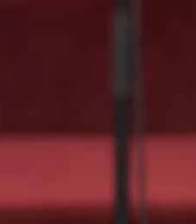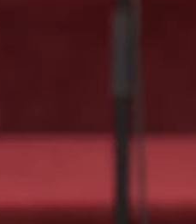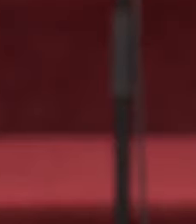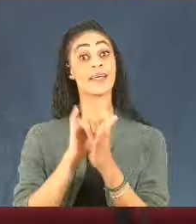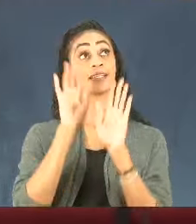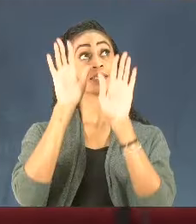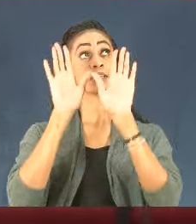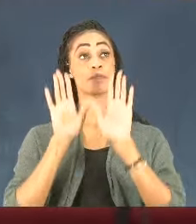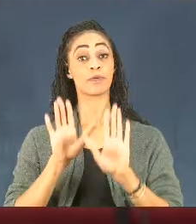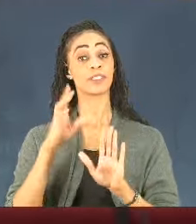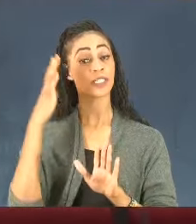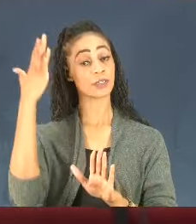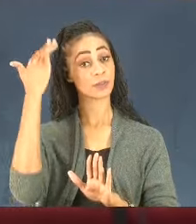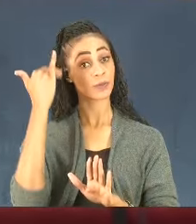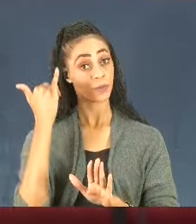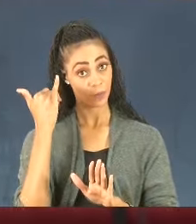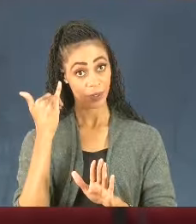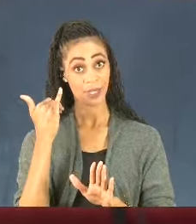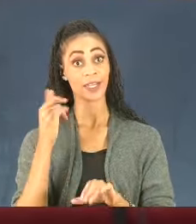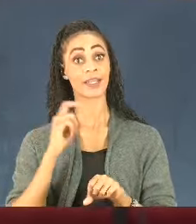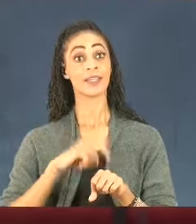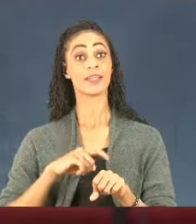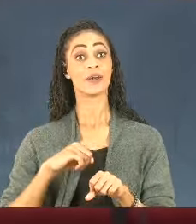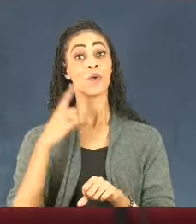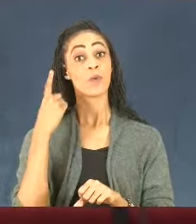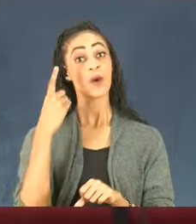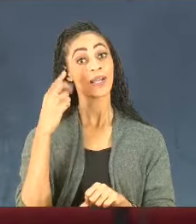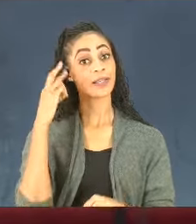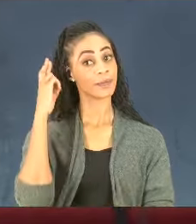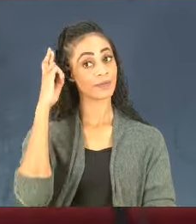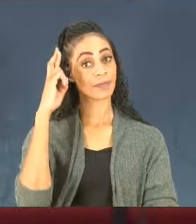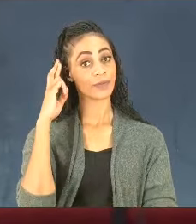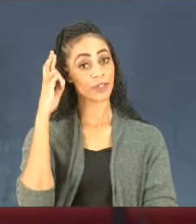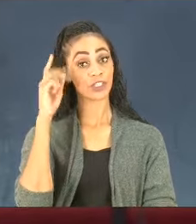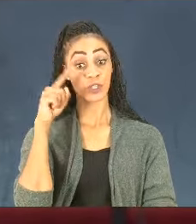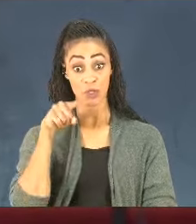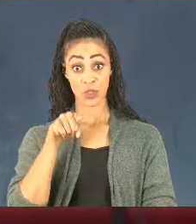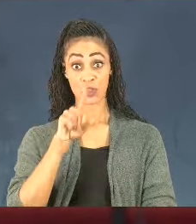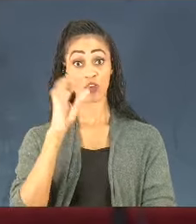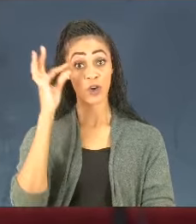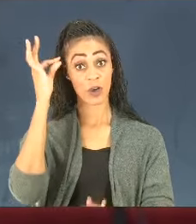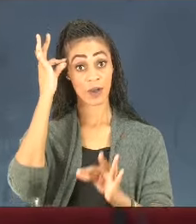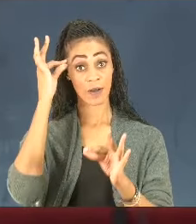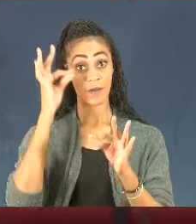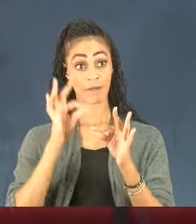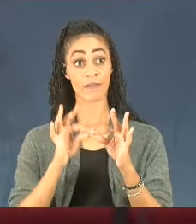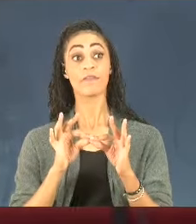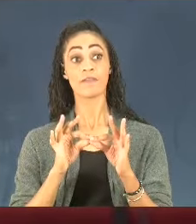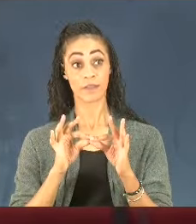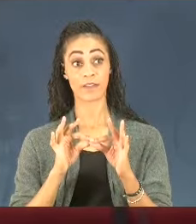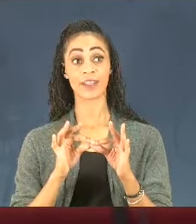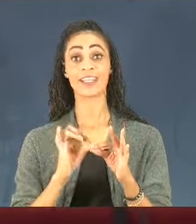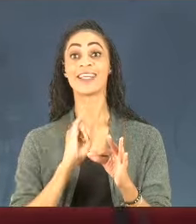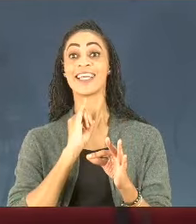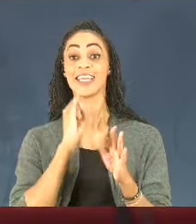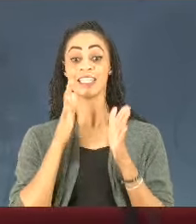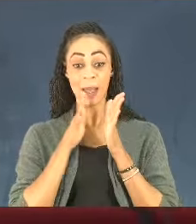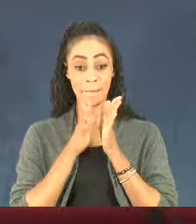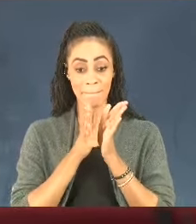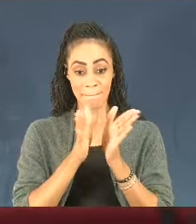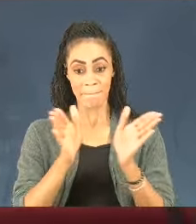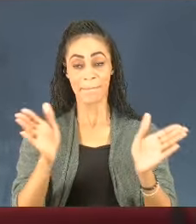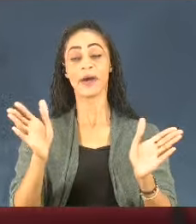church? One simple reason. Your faith is a public faith.